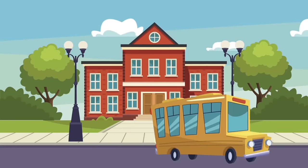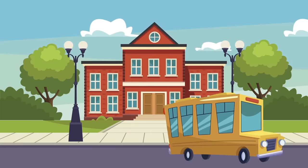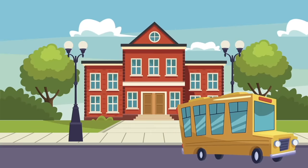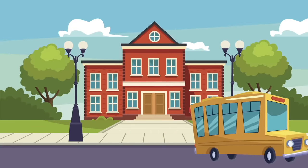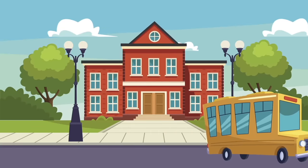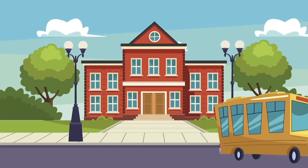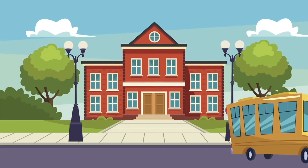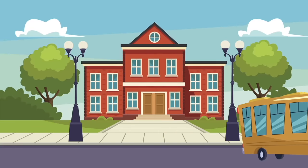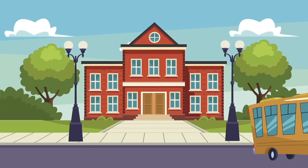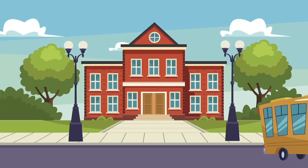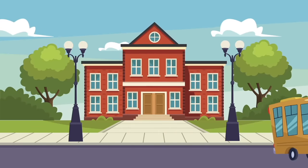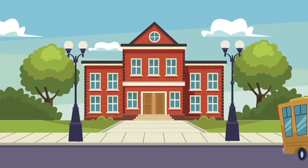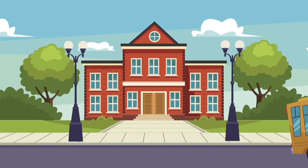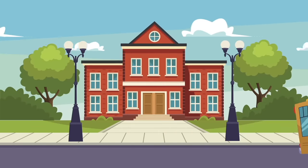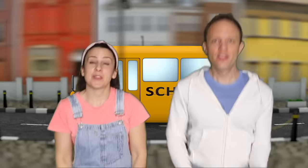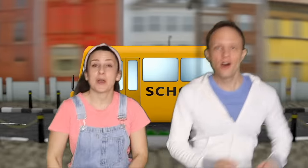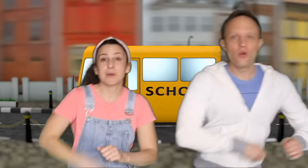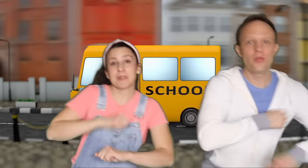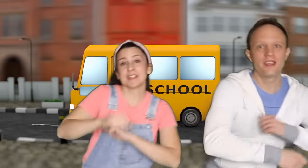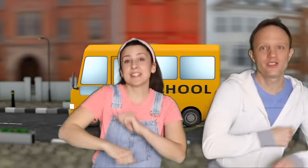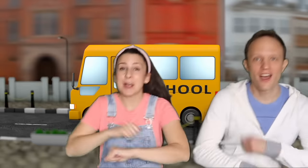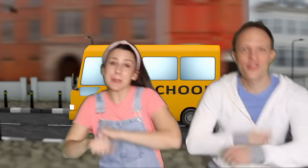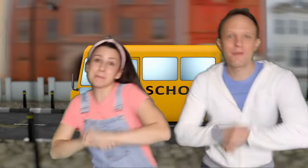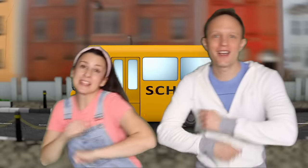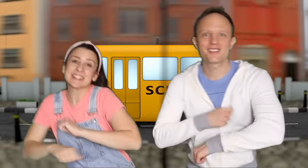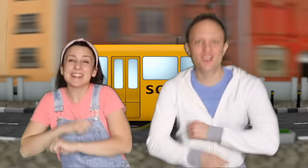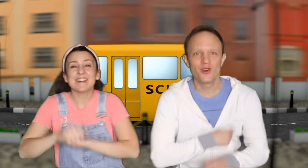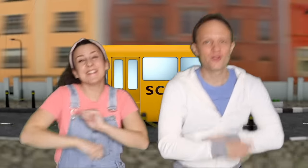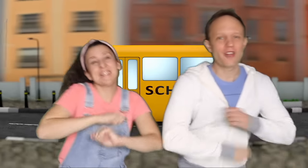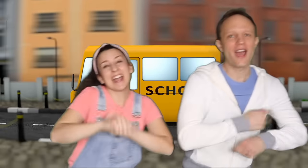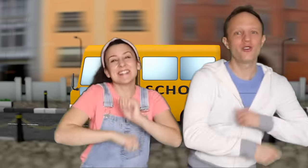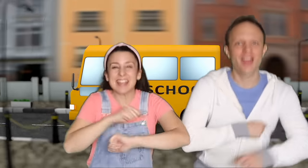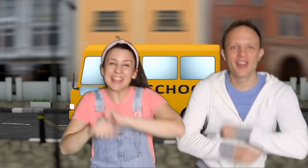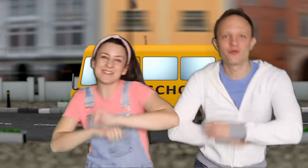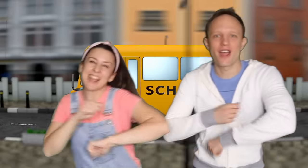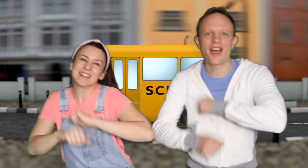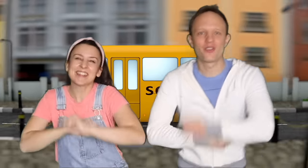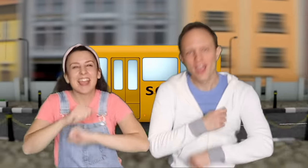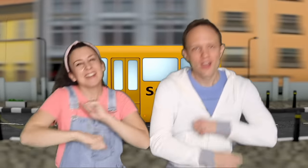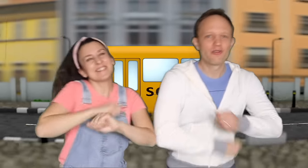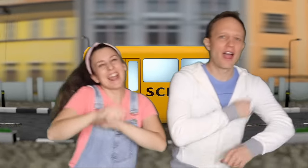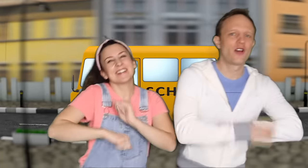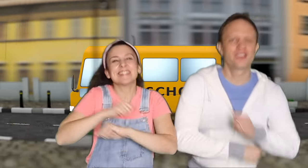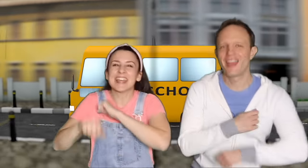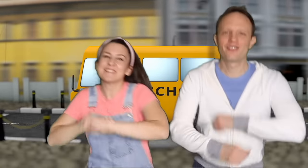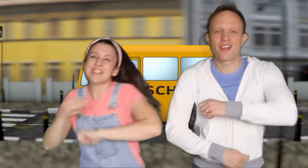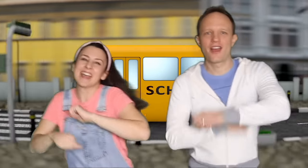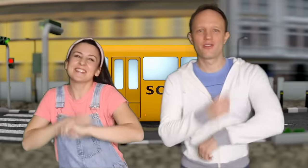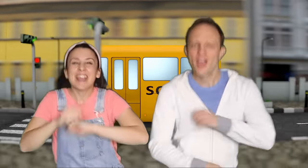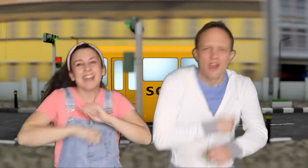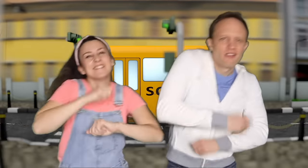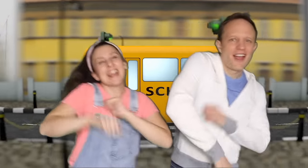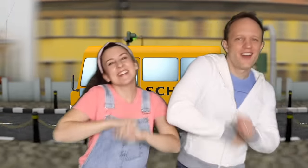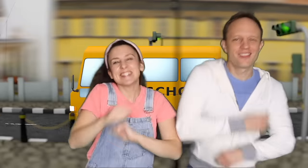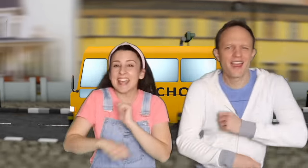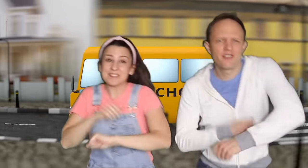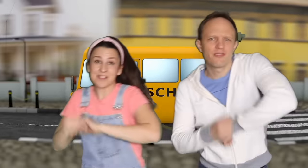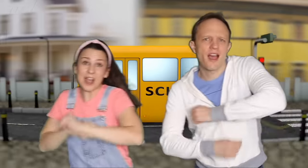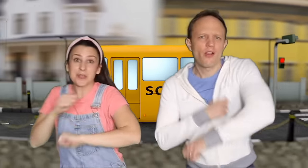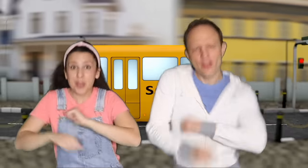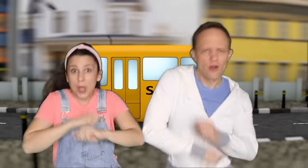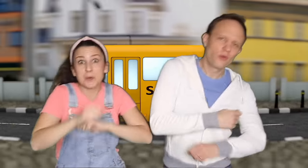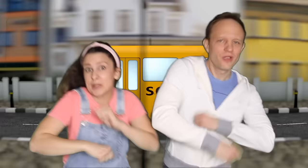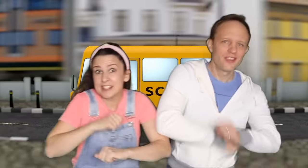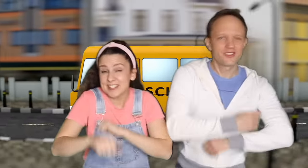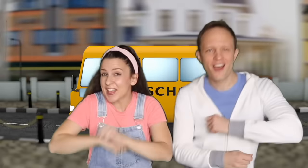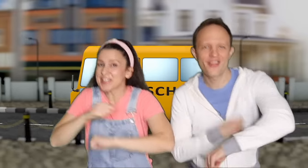All through the town. The wheels on the bus go round and round, round and round, round and